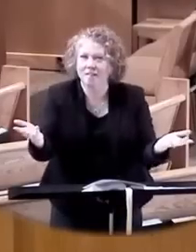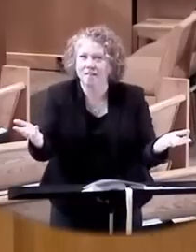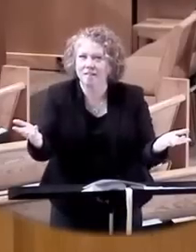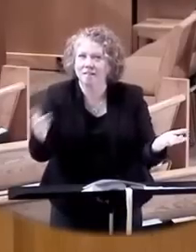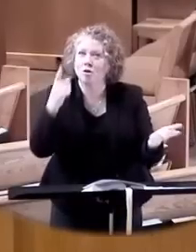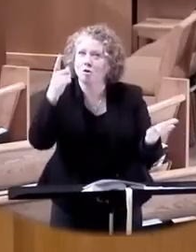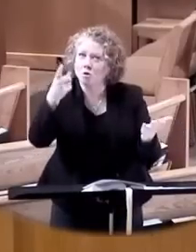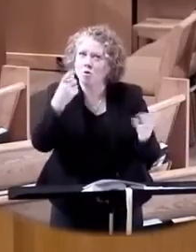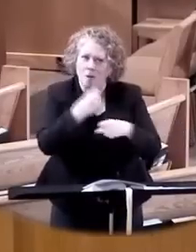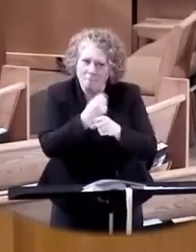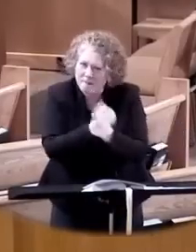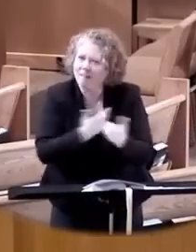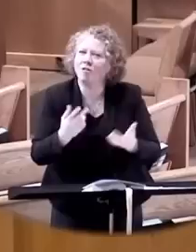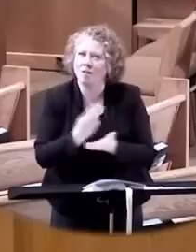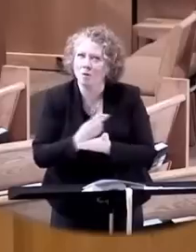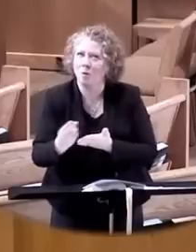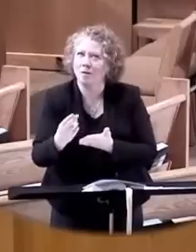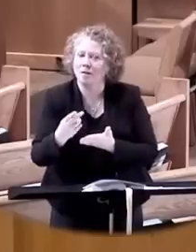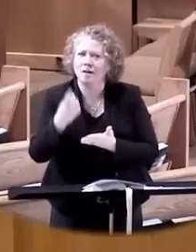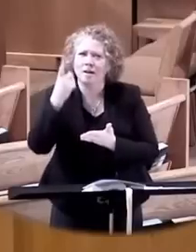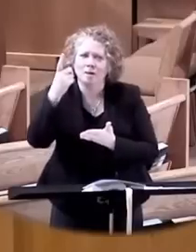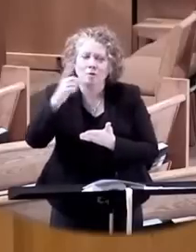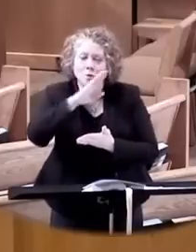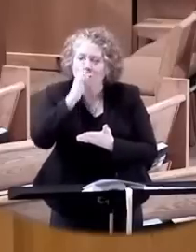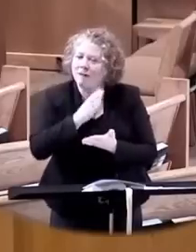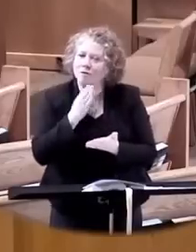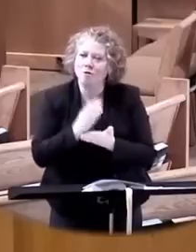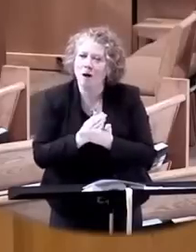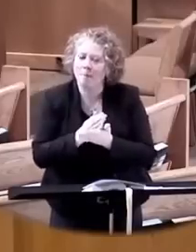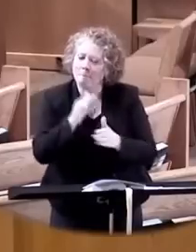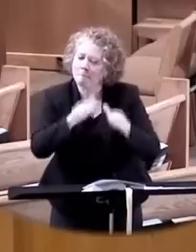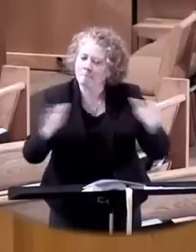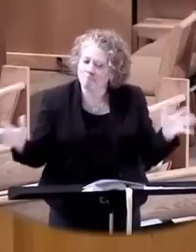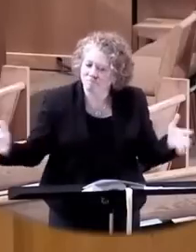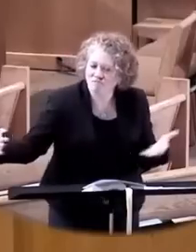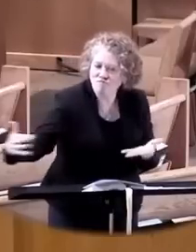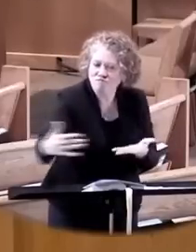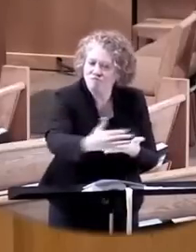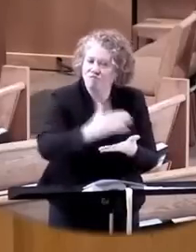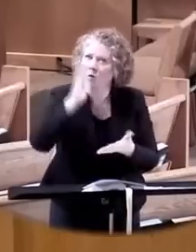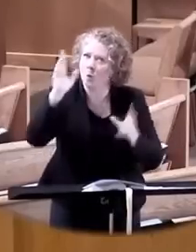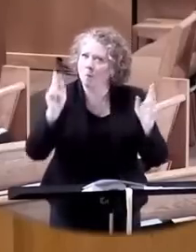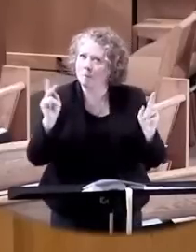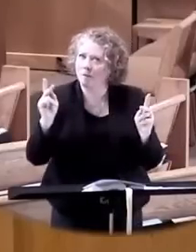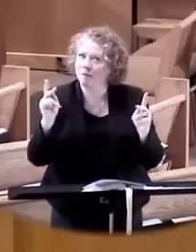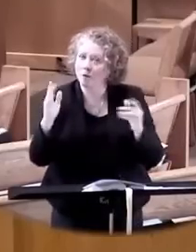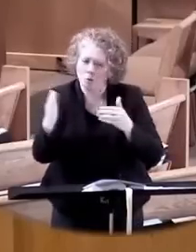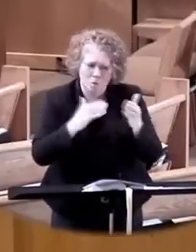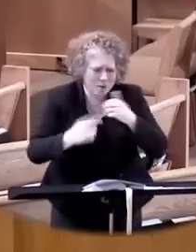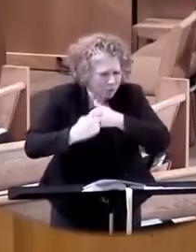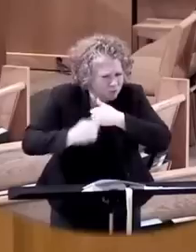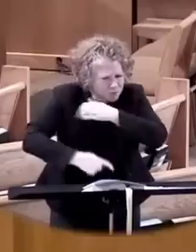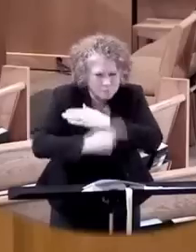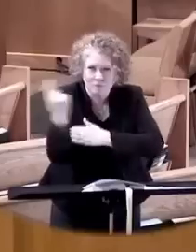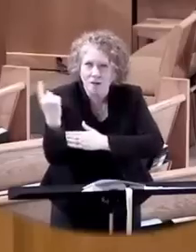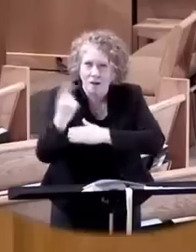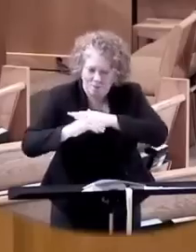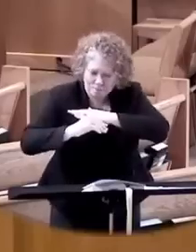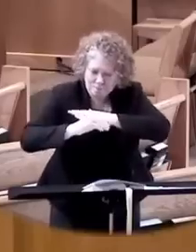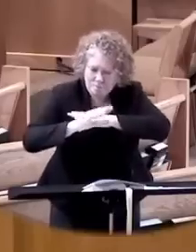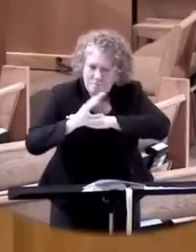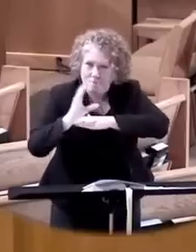holy. And you never cease to gather a people to yourself, so that from the rising of the sun to its